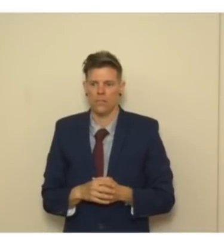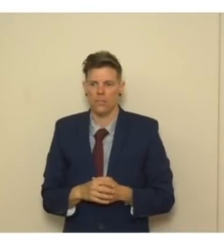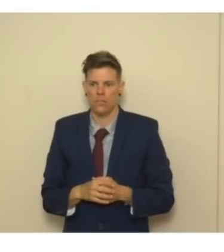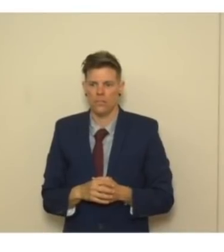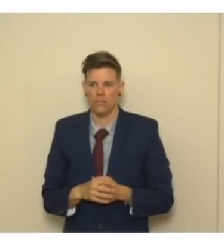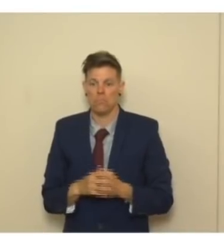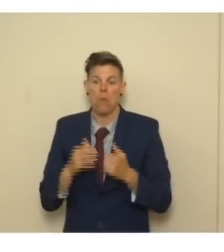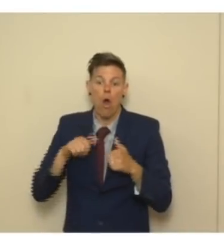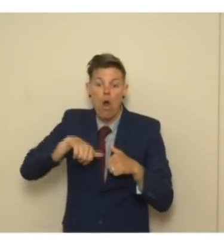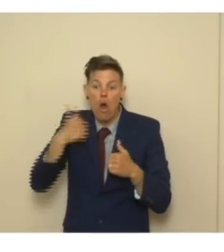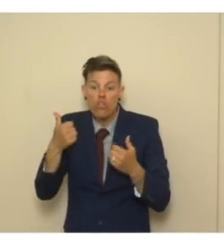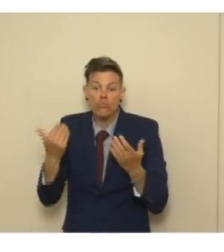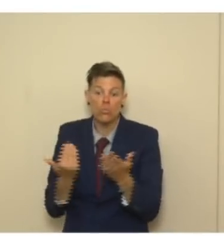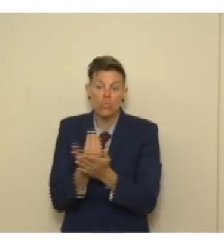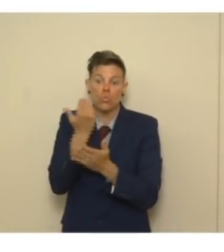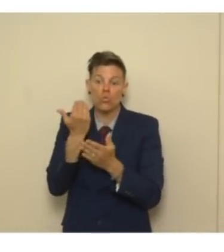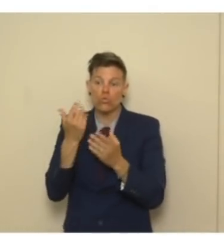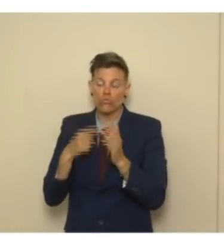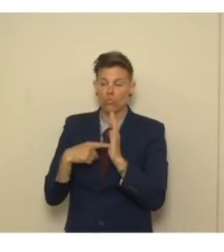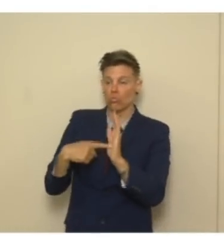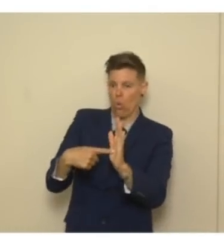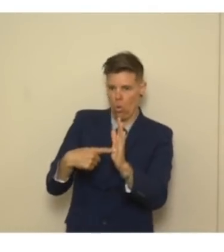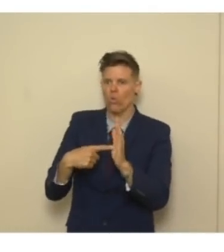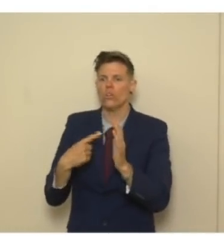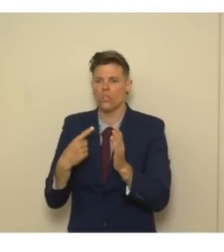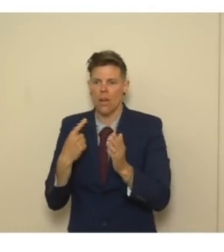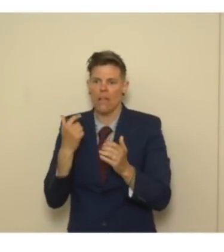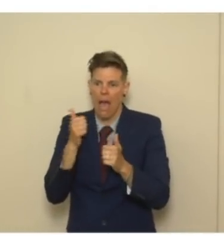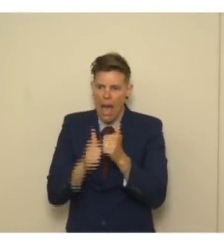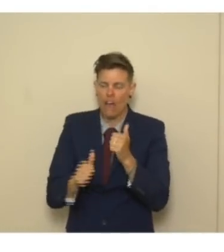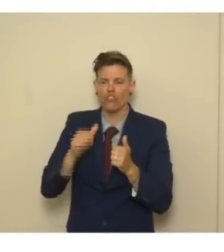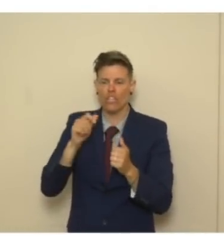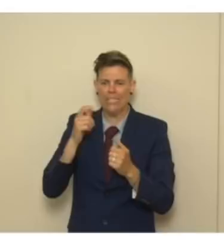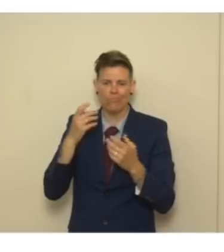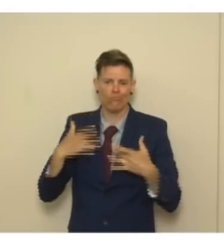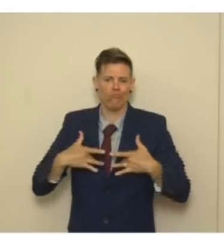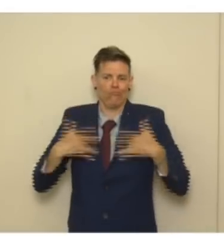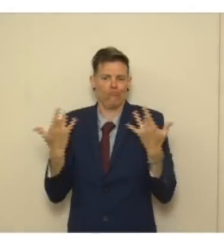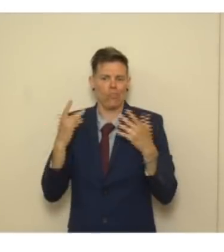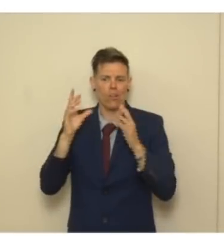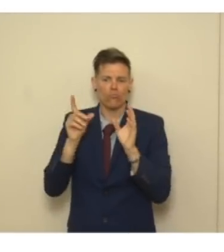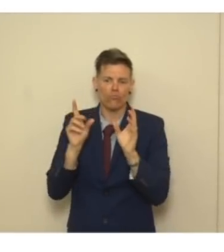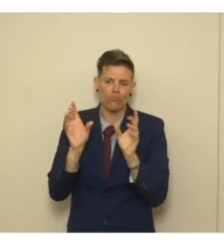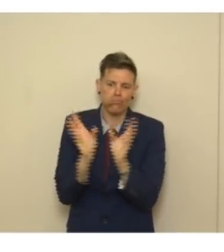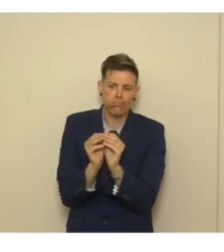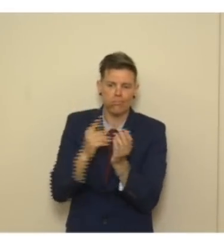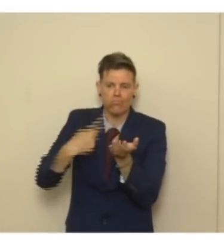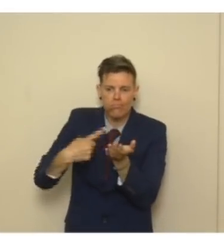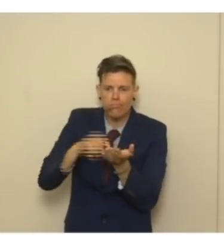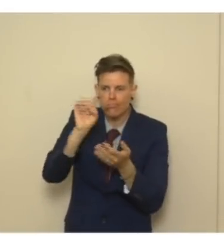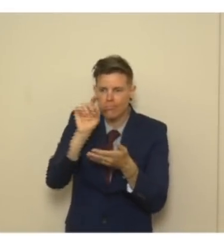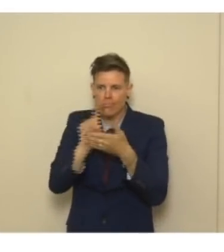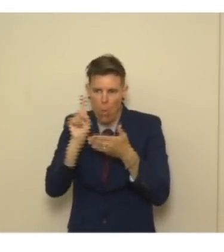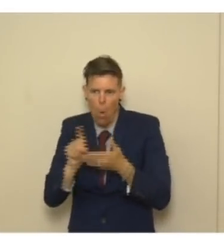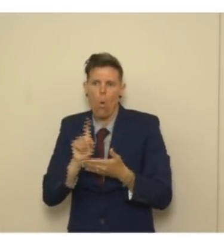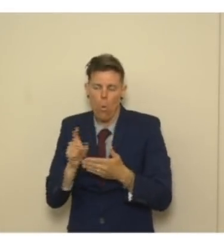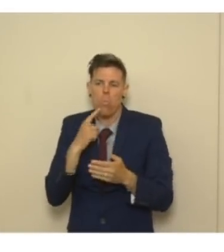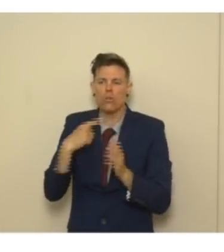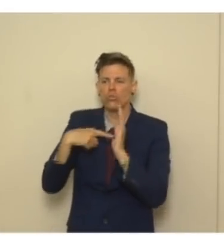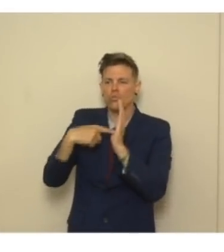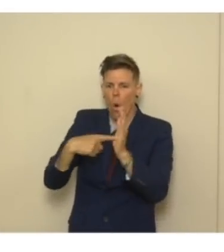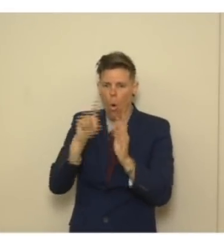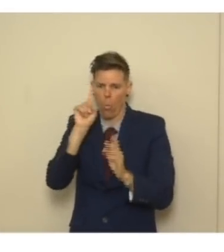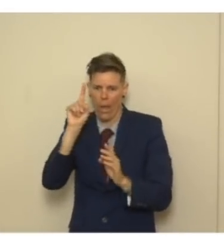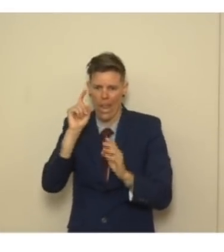every press conference, but you can see the distribution of cases in the state. And sometimes we forget that it's really that